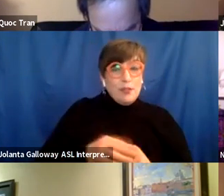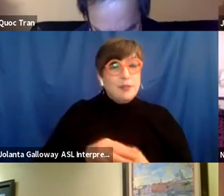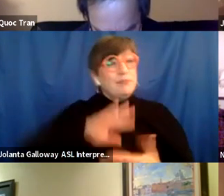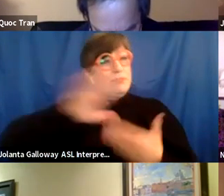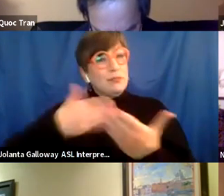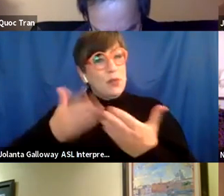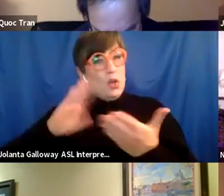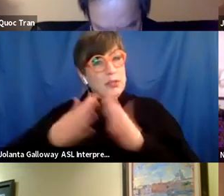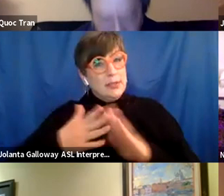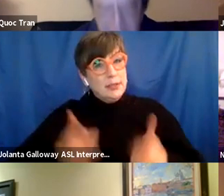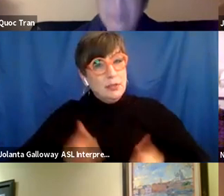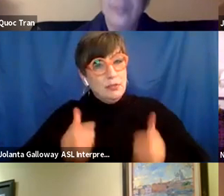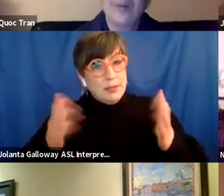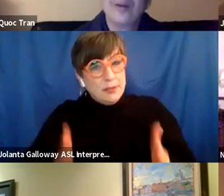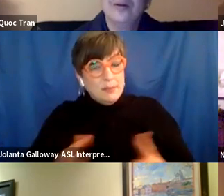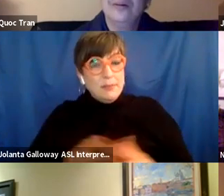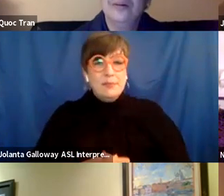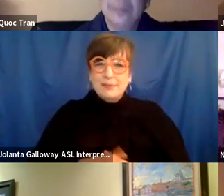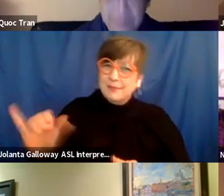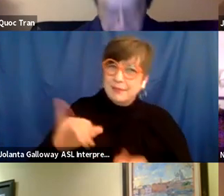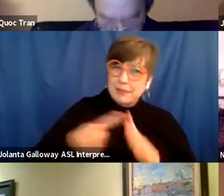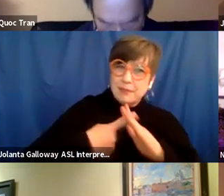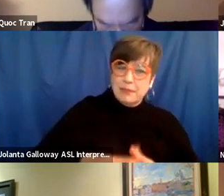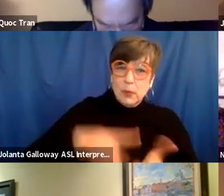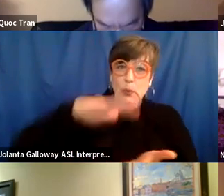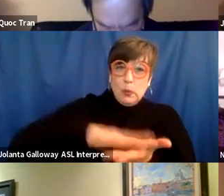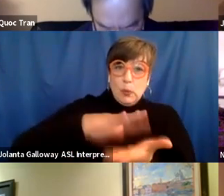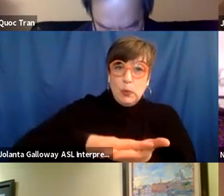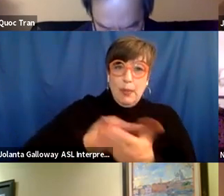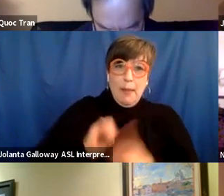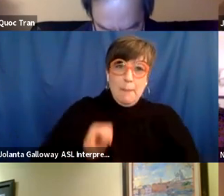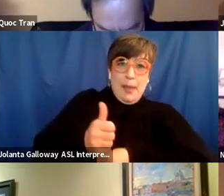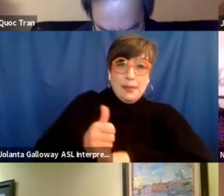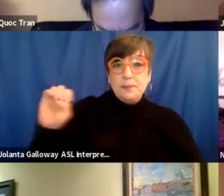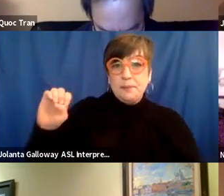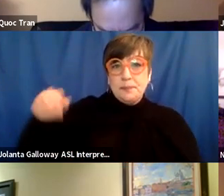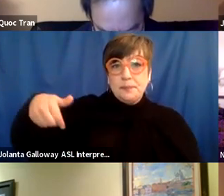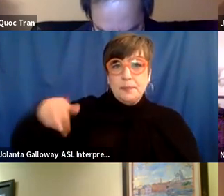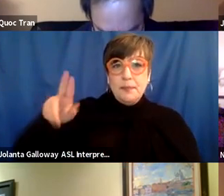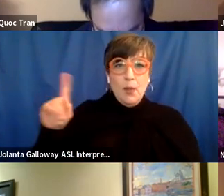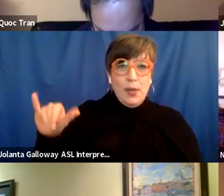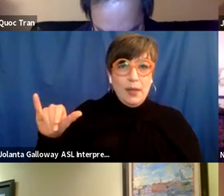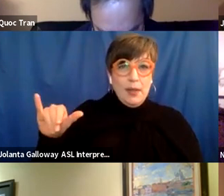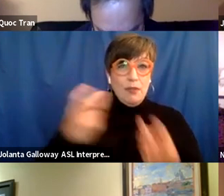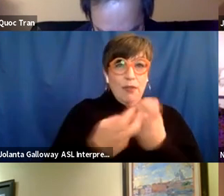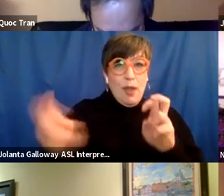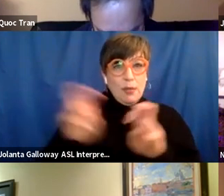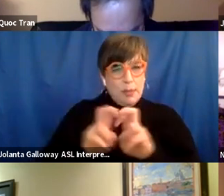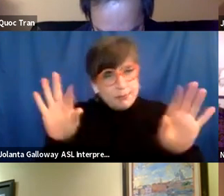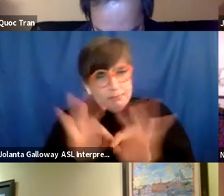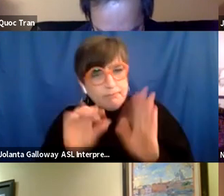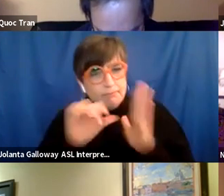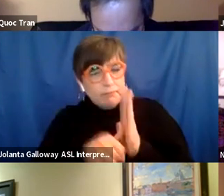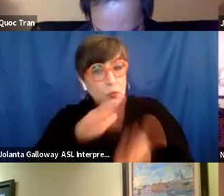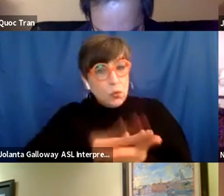residents. We also initiated school-based equity roundtables toward that same outcome to ensure that schools were